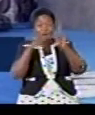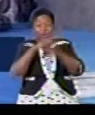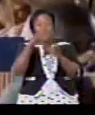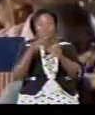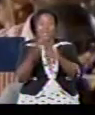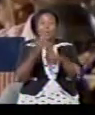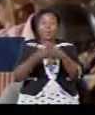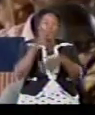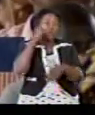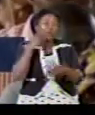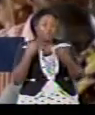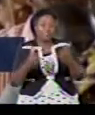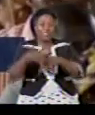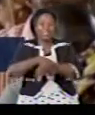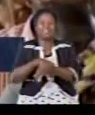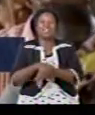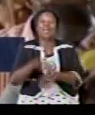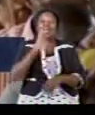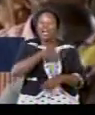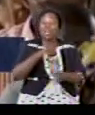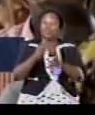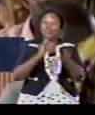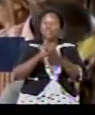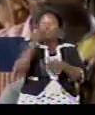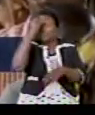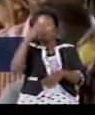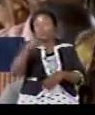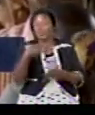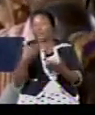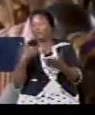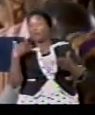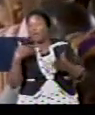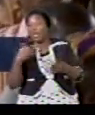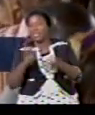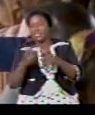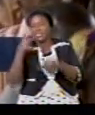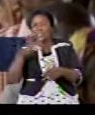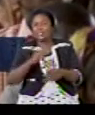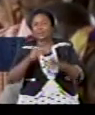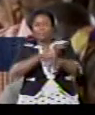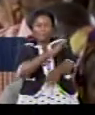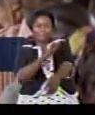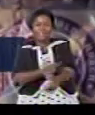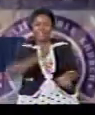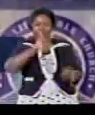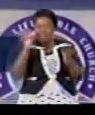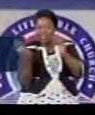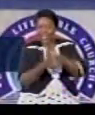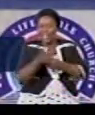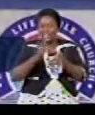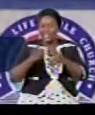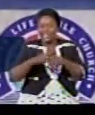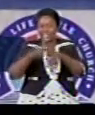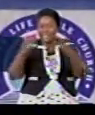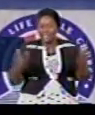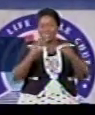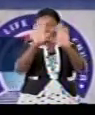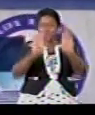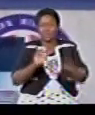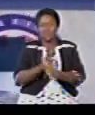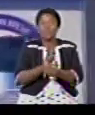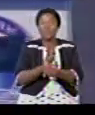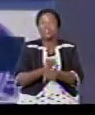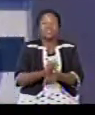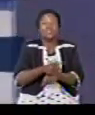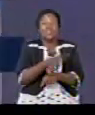home tonight. And the people who knew you before, seeing the mighty change and the great miracle,